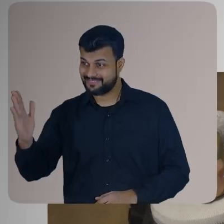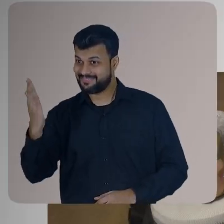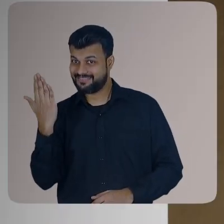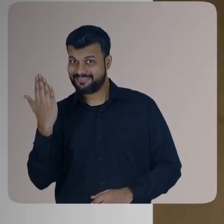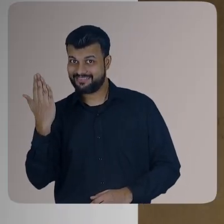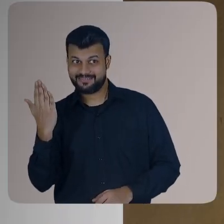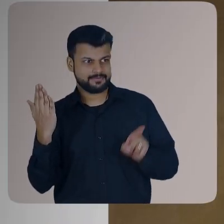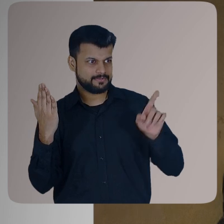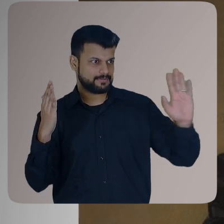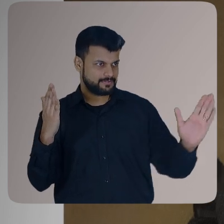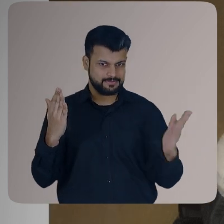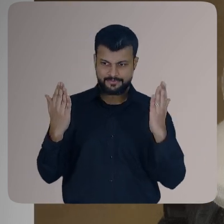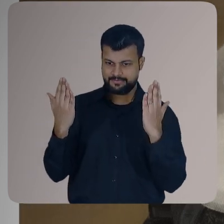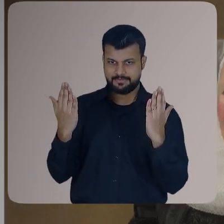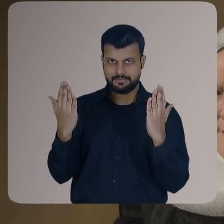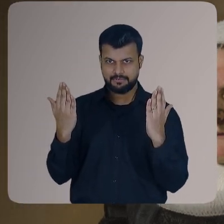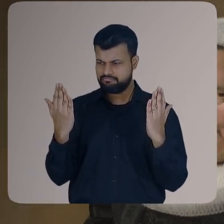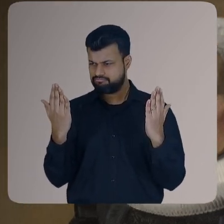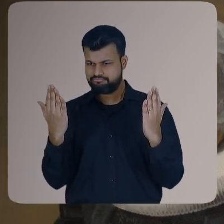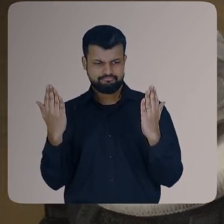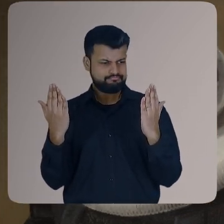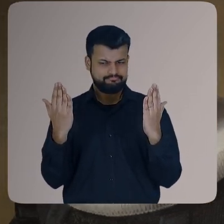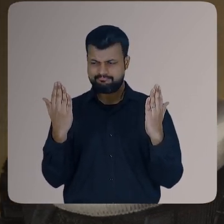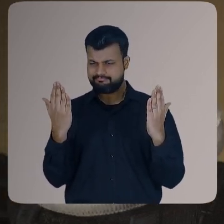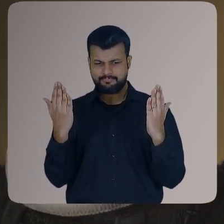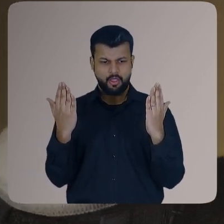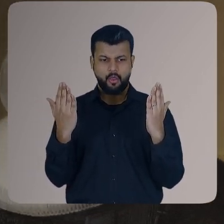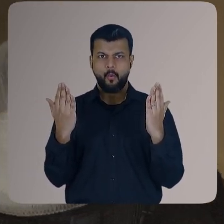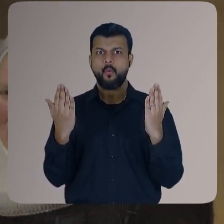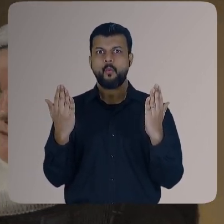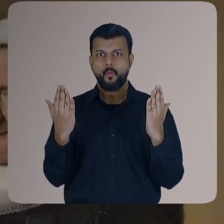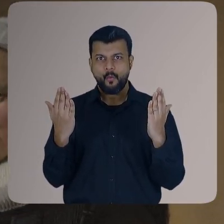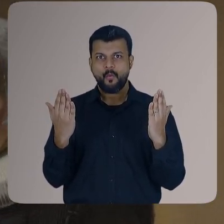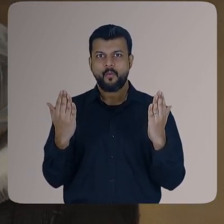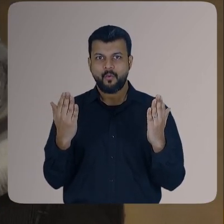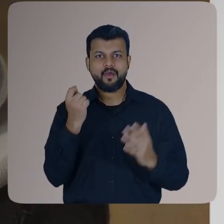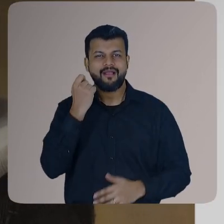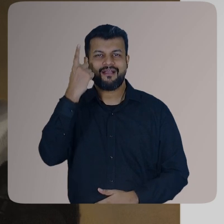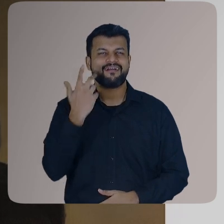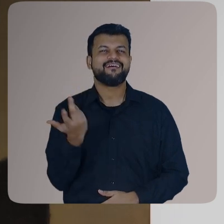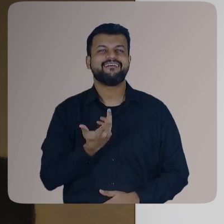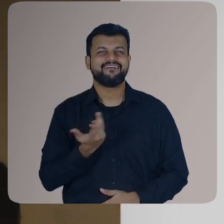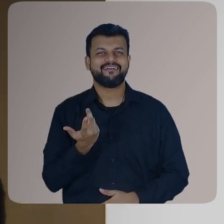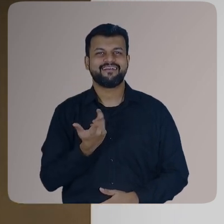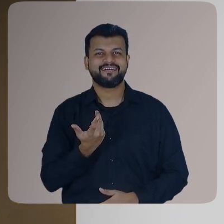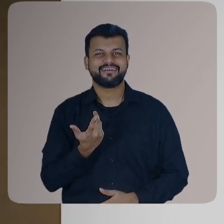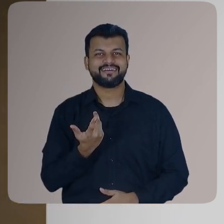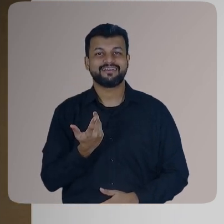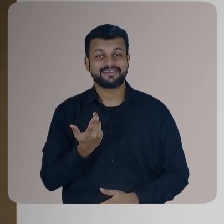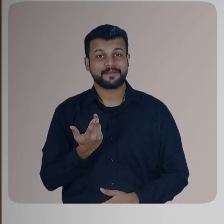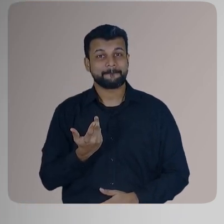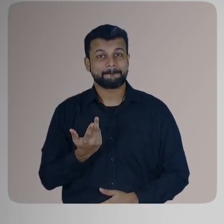By looking at the portrait of a woman aged 60 alongside the photograph of Maharani Gayatri Devi, we uncover